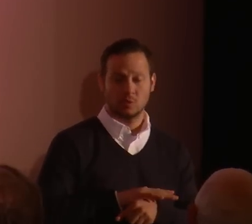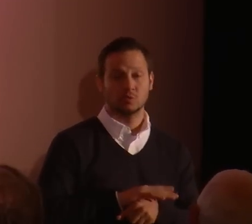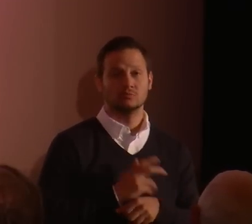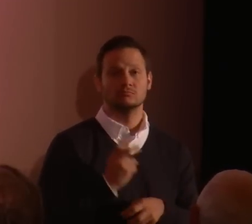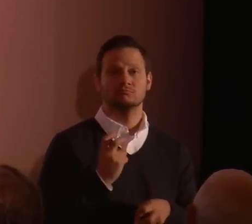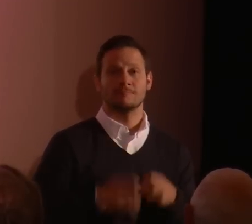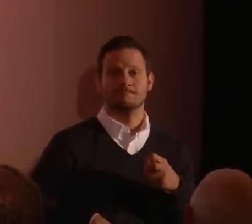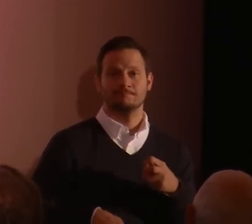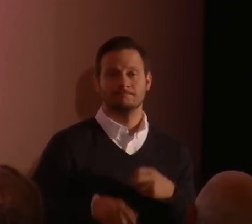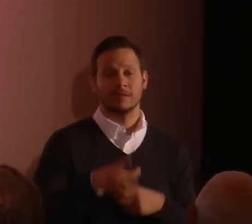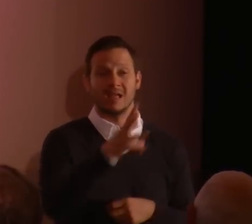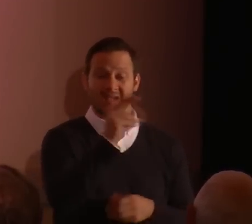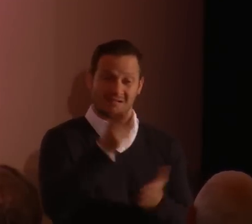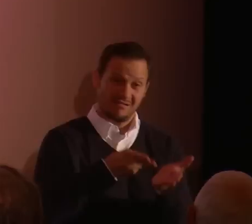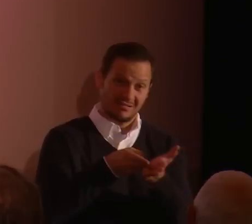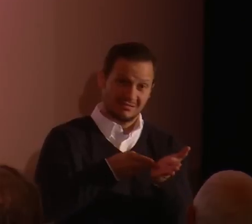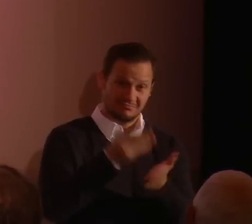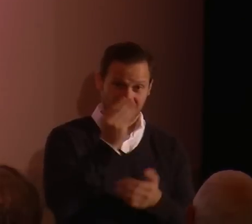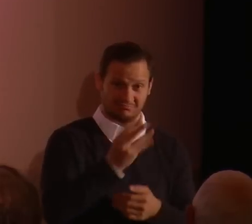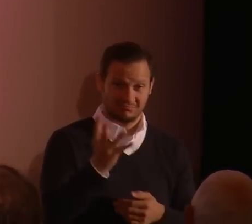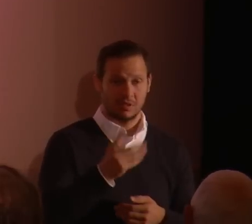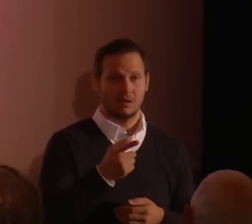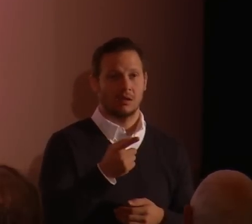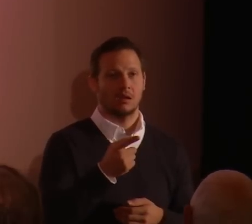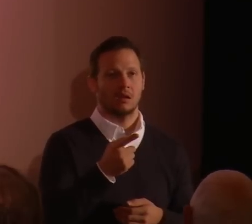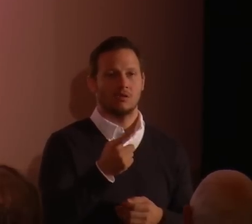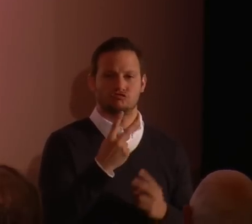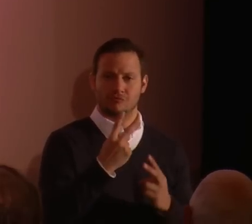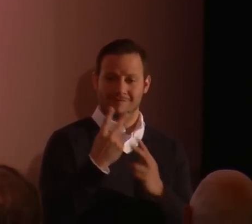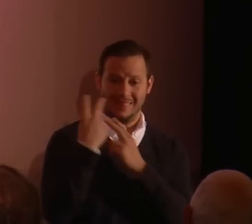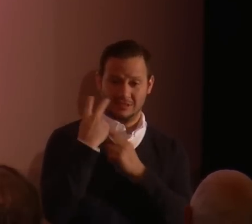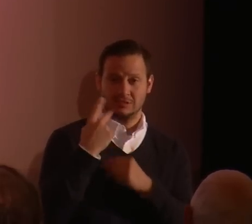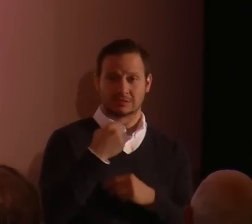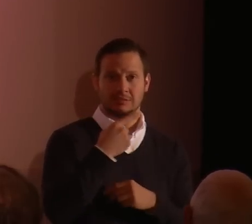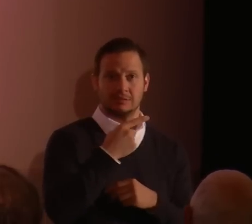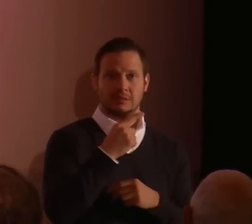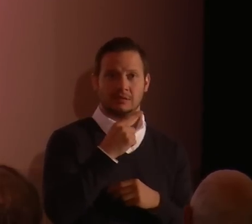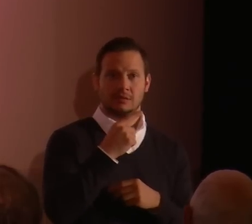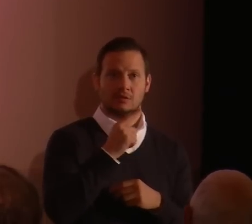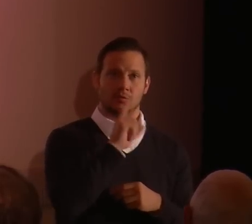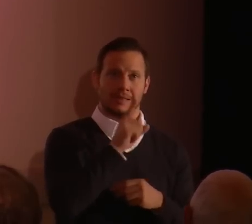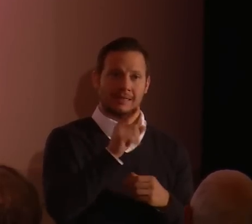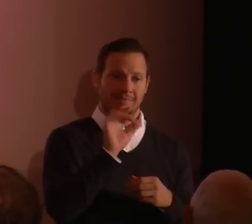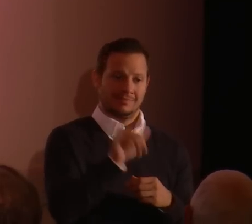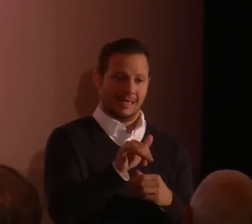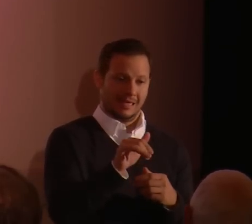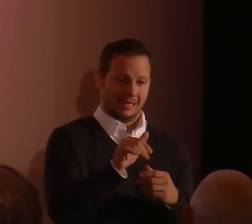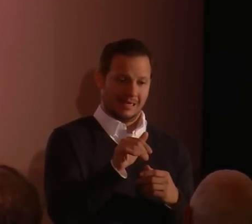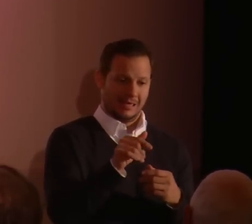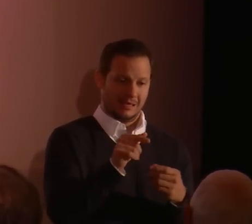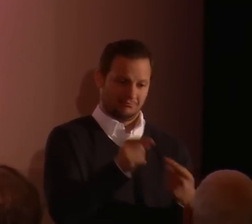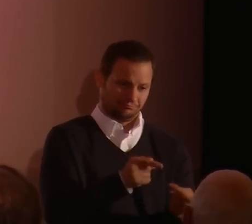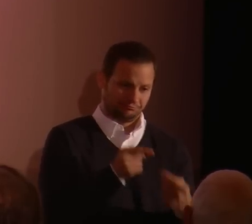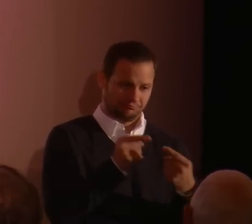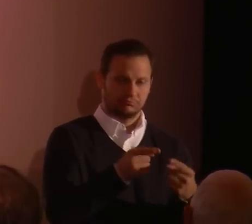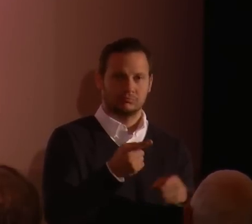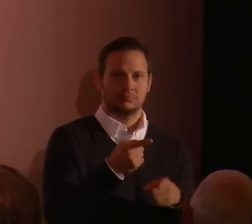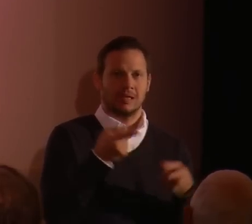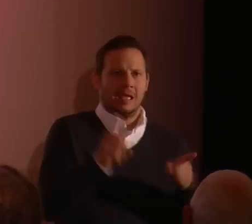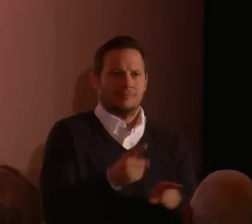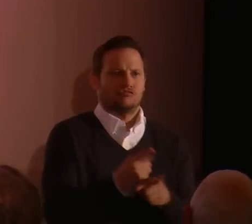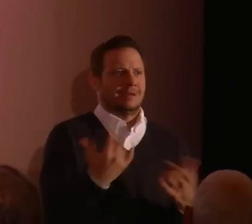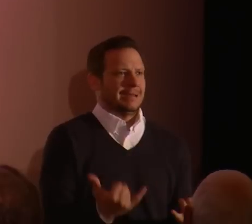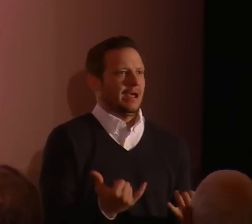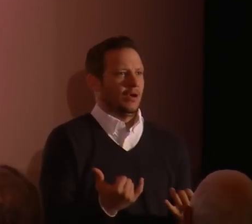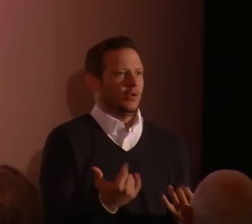completely honest, you know, I have to tell you that a reflection of that struggle is happening right now, right here in this room. Because to be standing